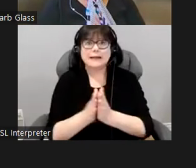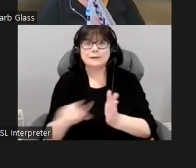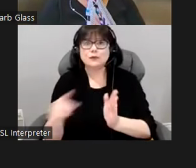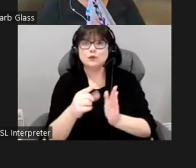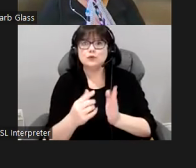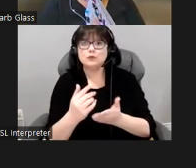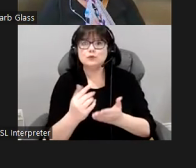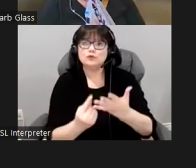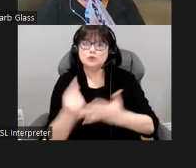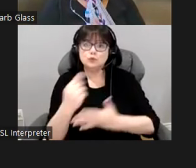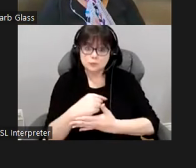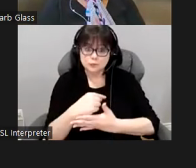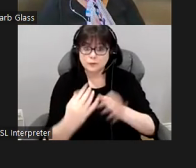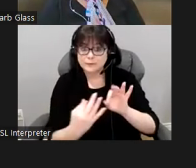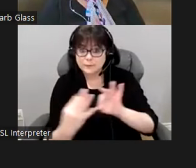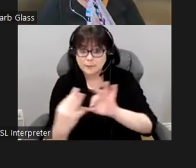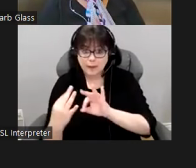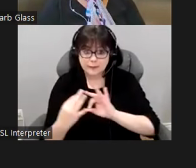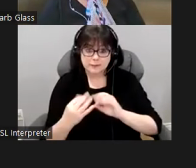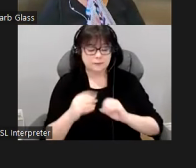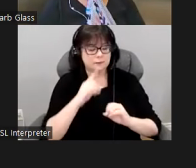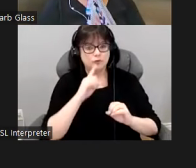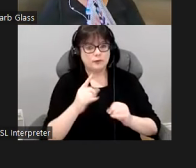a lot of work in a short time.